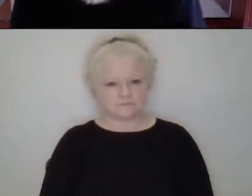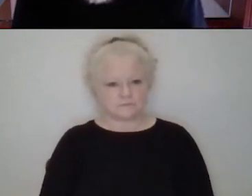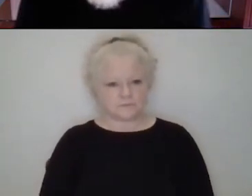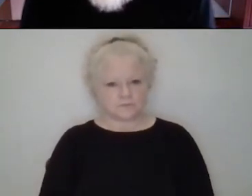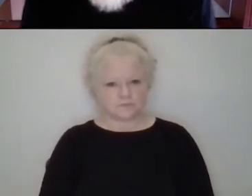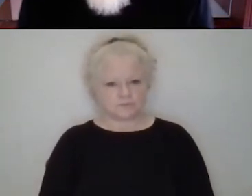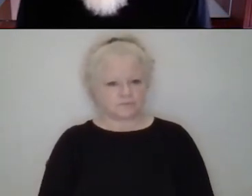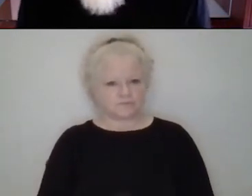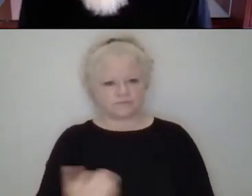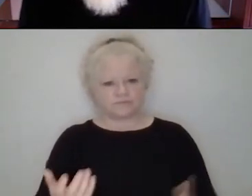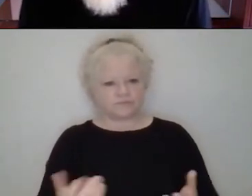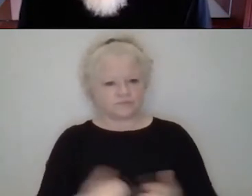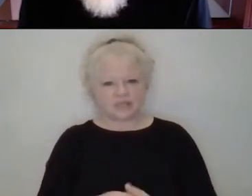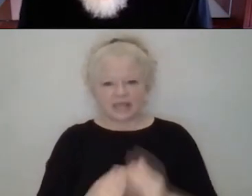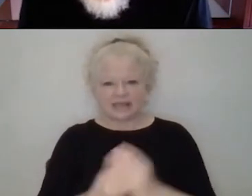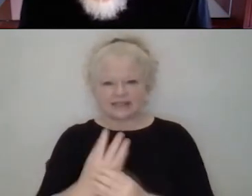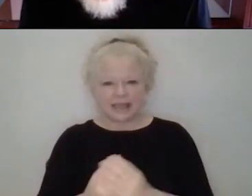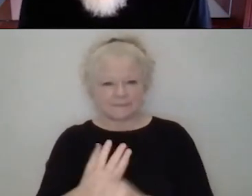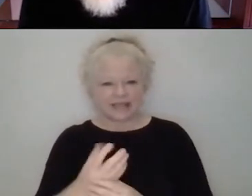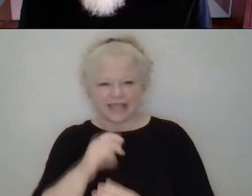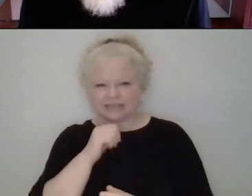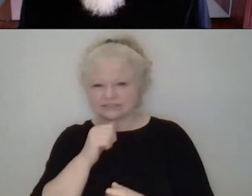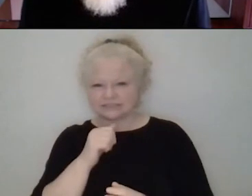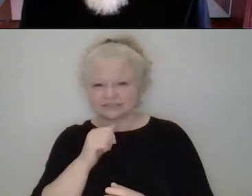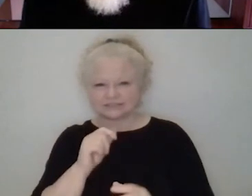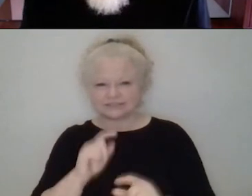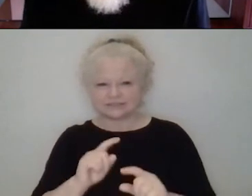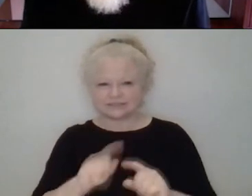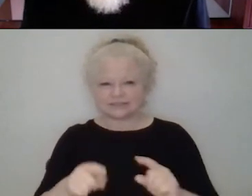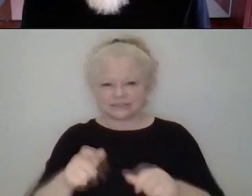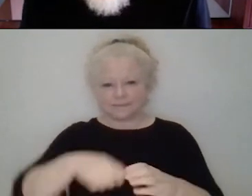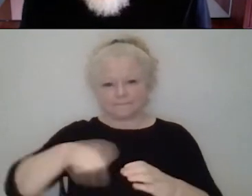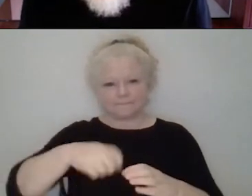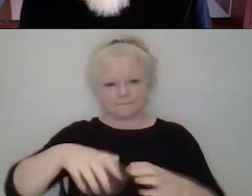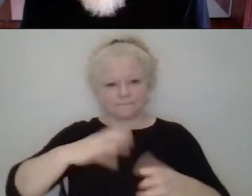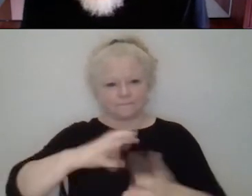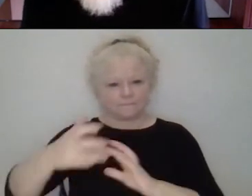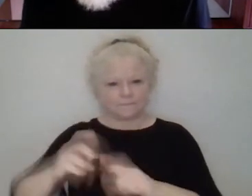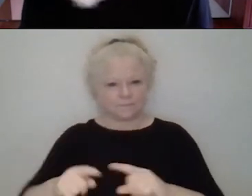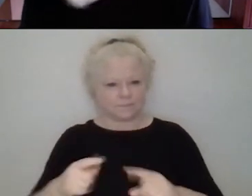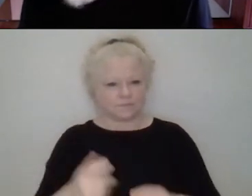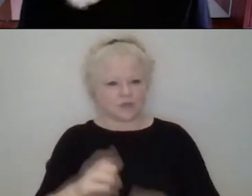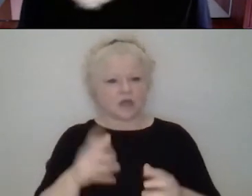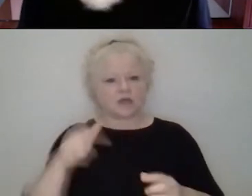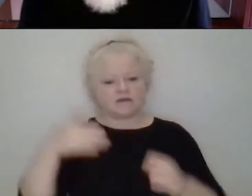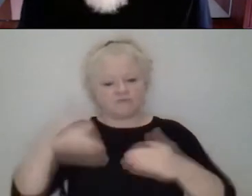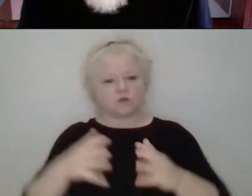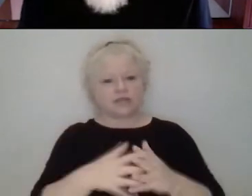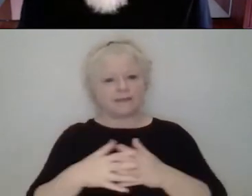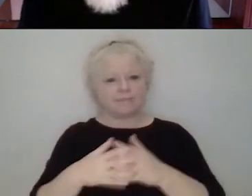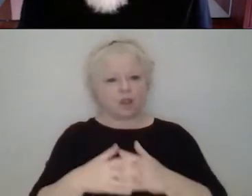no borders. No, like the plants doesn't recognize borders, so it's the botanical of the Americas. And